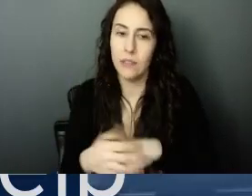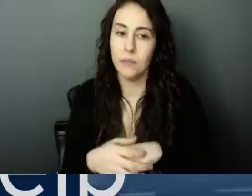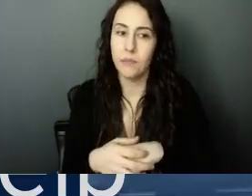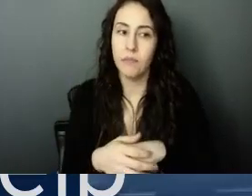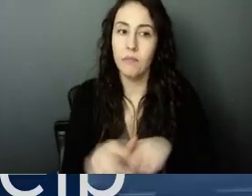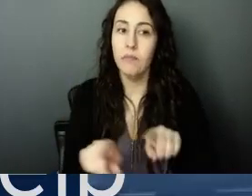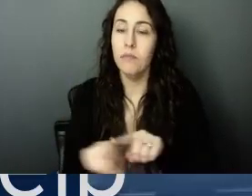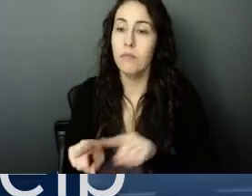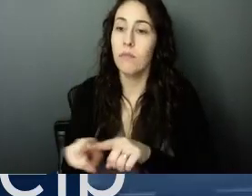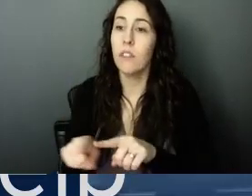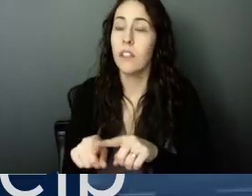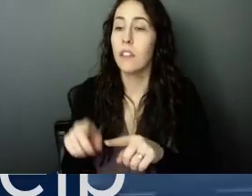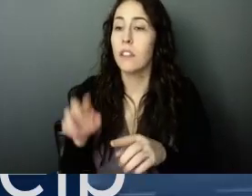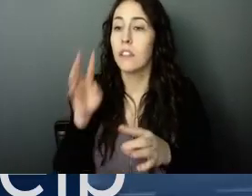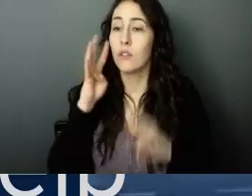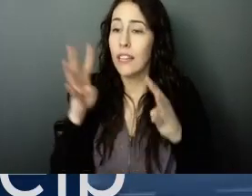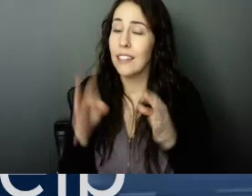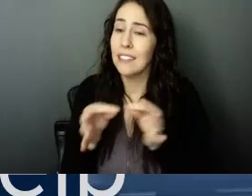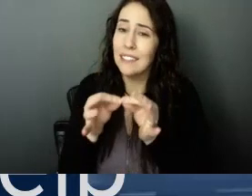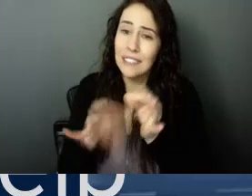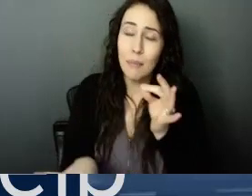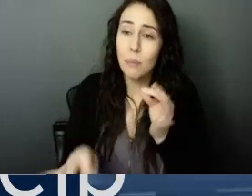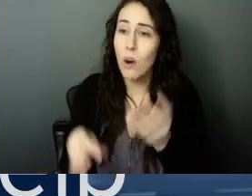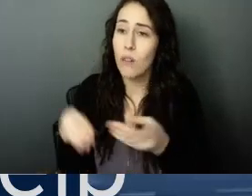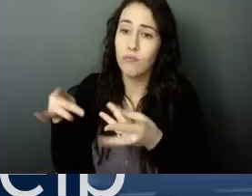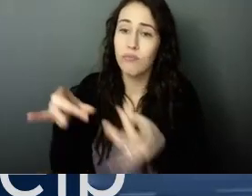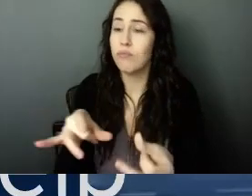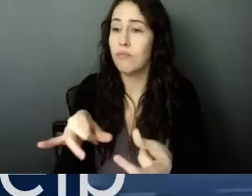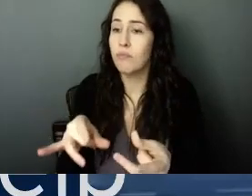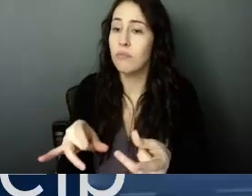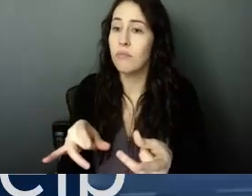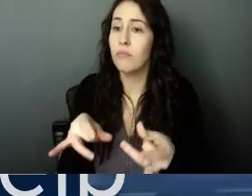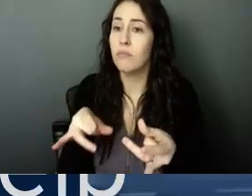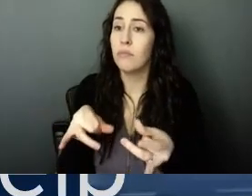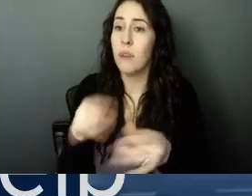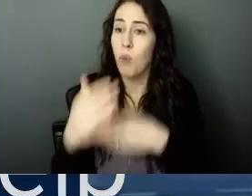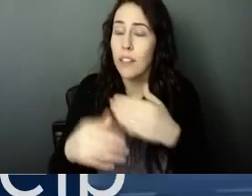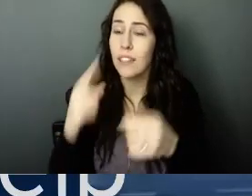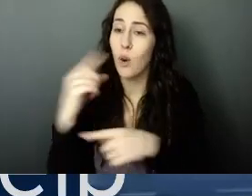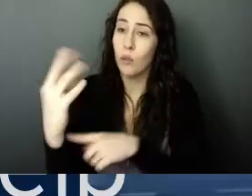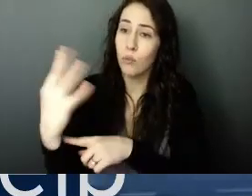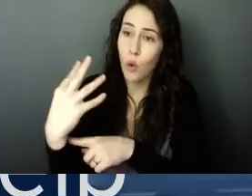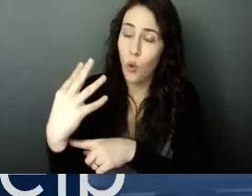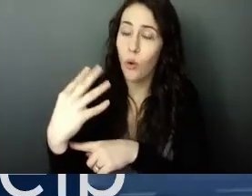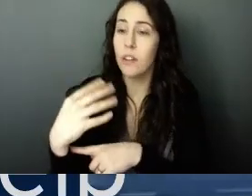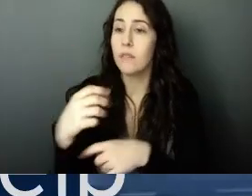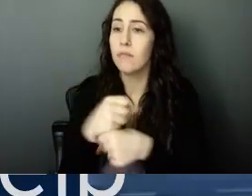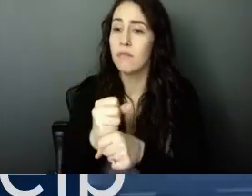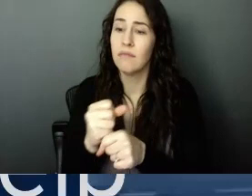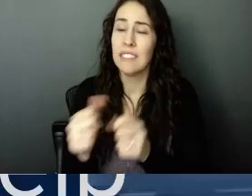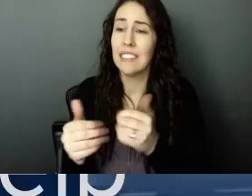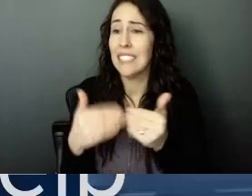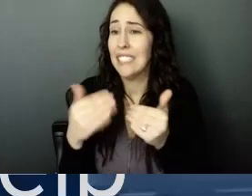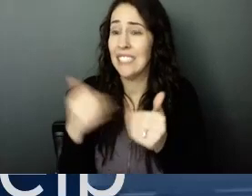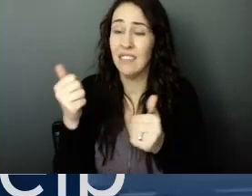simple and efficient process for students to record, access, and interact with that practice. So allowing them, making it as easy as possible for them